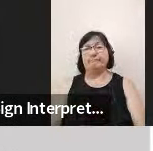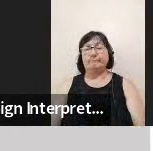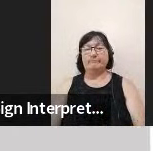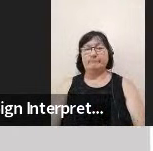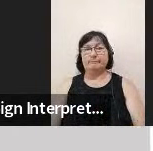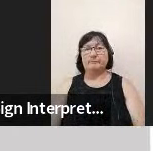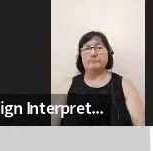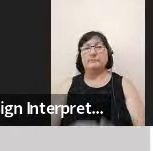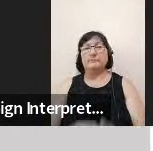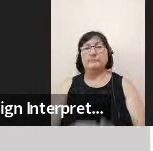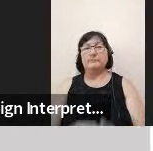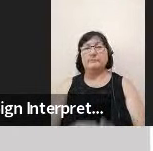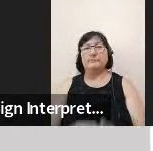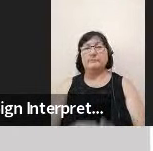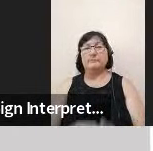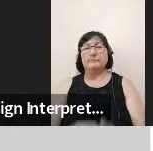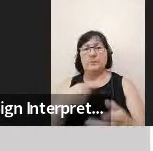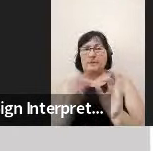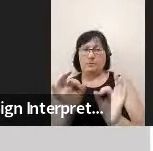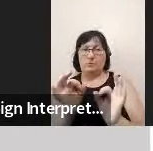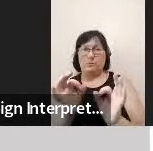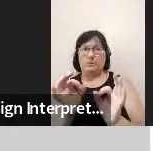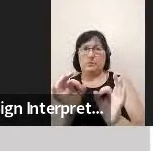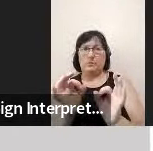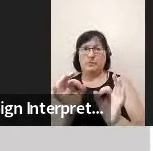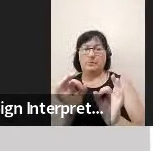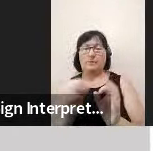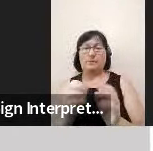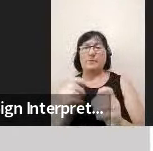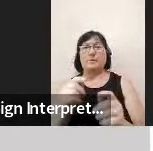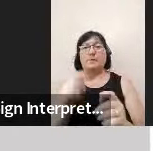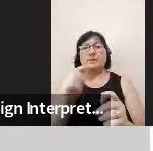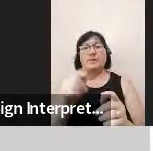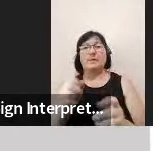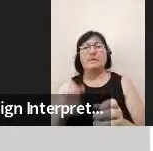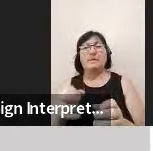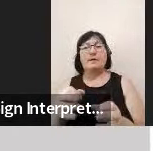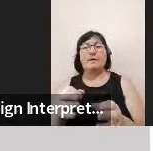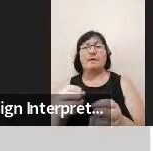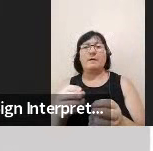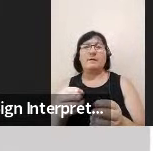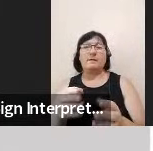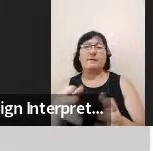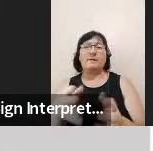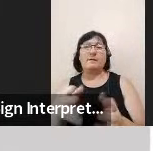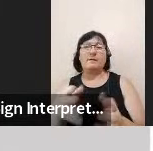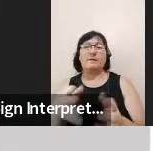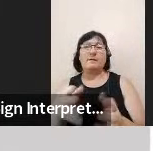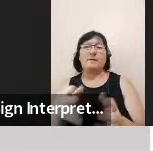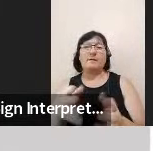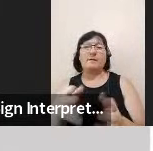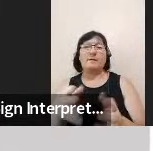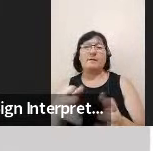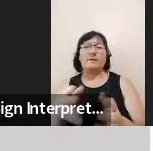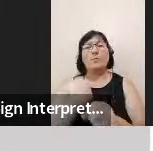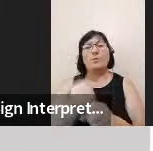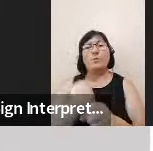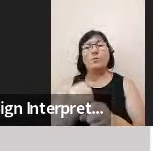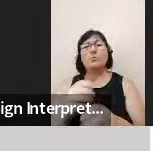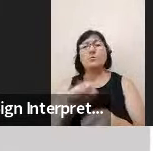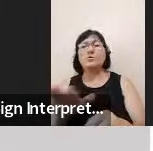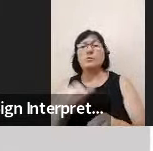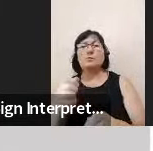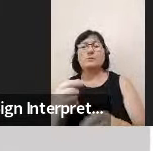the trade facilitation of your goods is smoothly facilitated. The audits, you will see on the benefits that in terms of